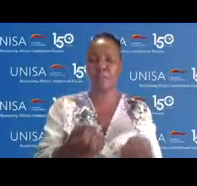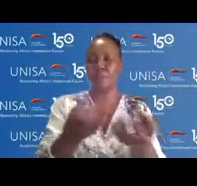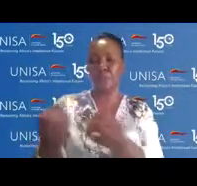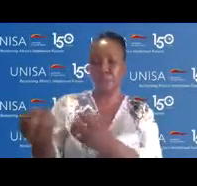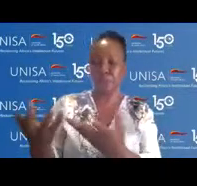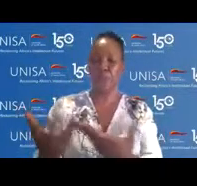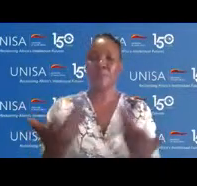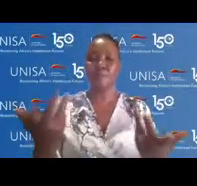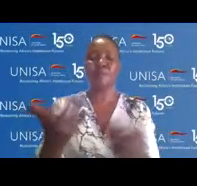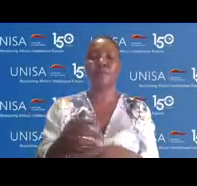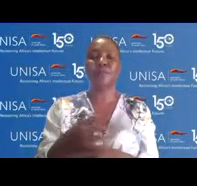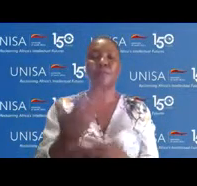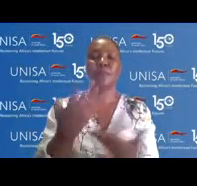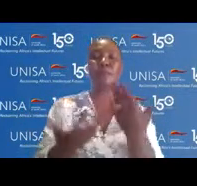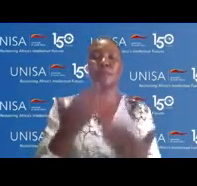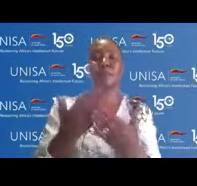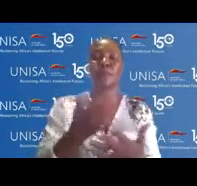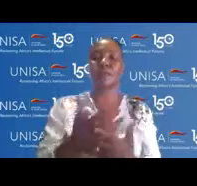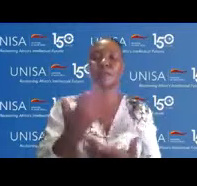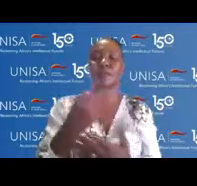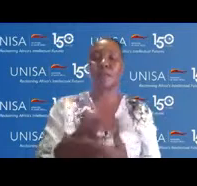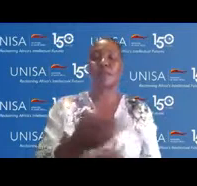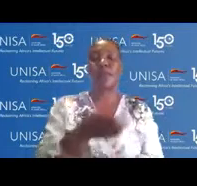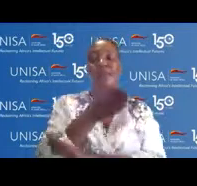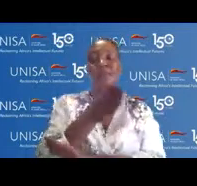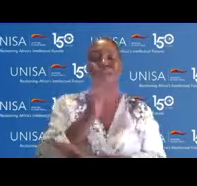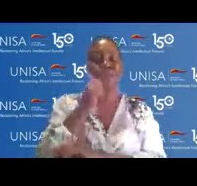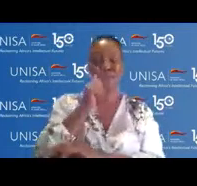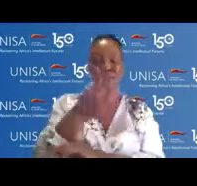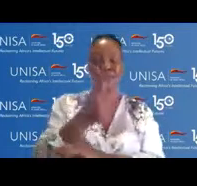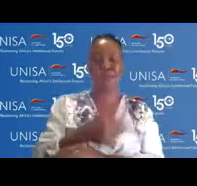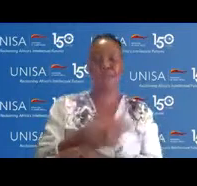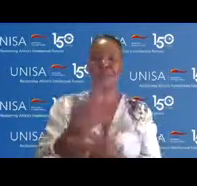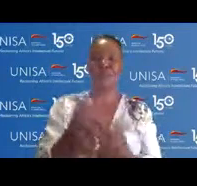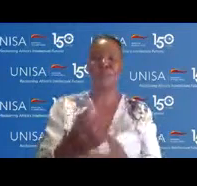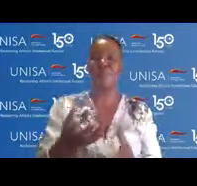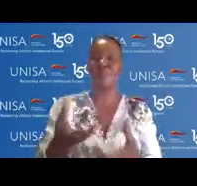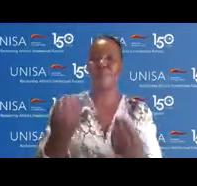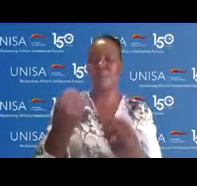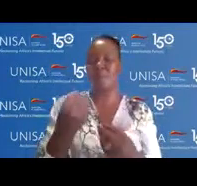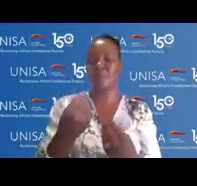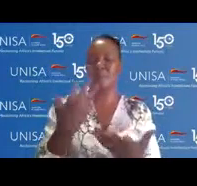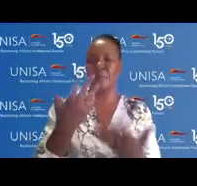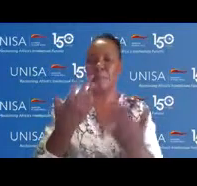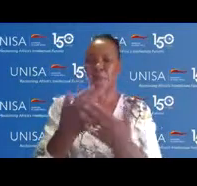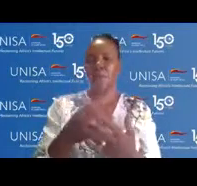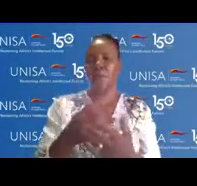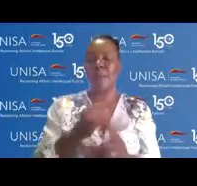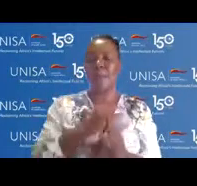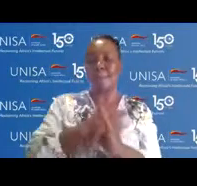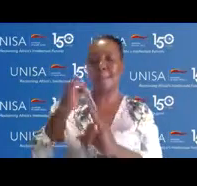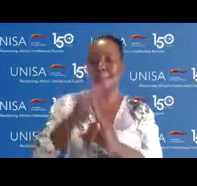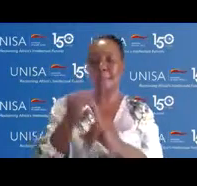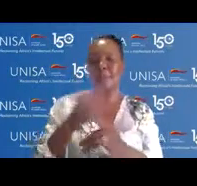guys, you have to attend tomorrow if you want to stand in chance of winning some of those prizes. So that's some good news that I can just share with